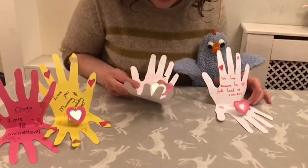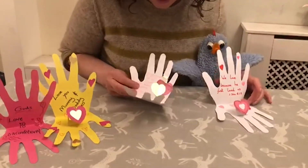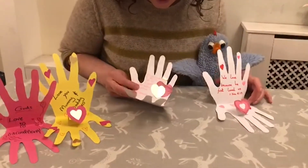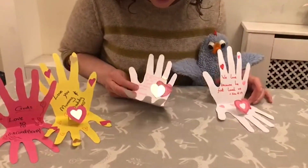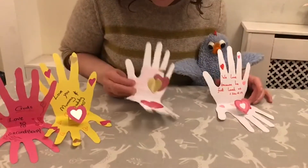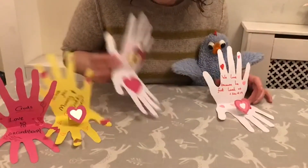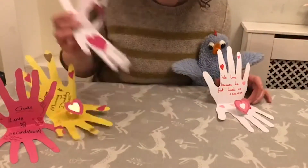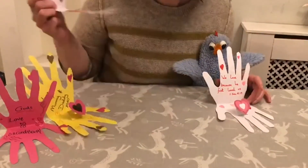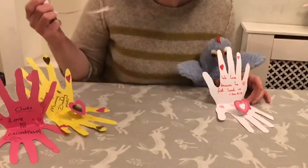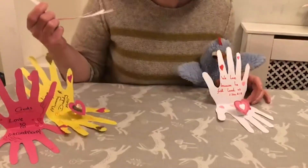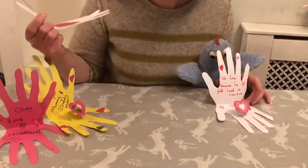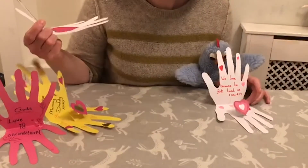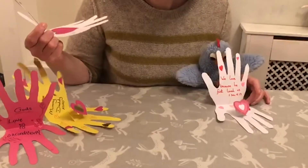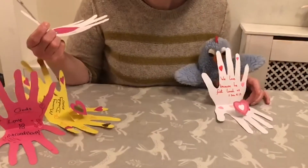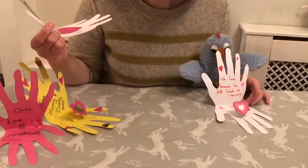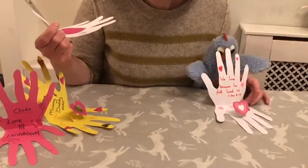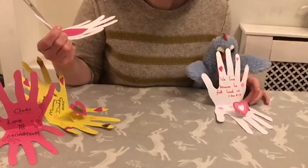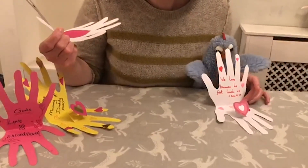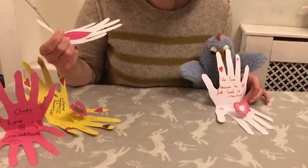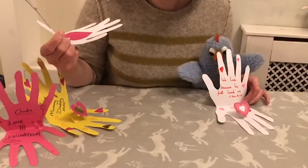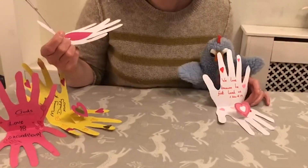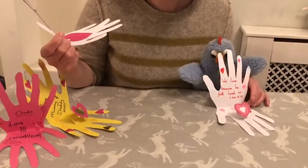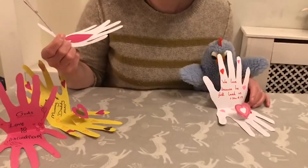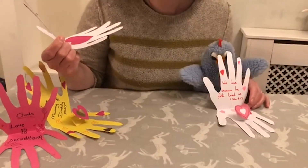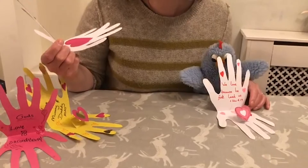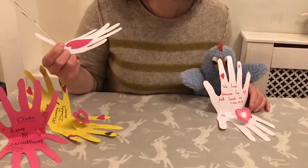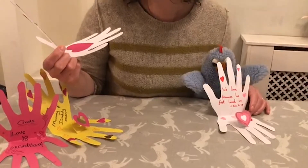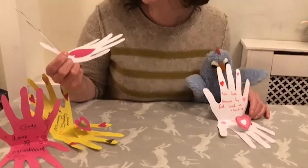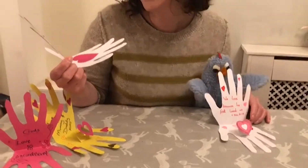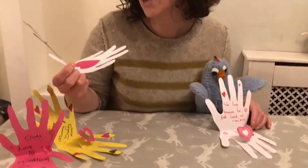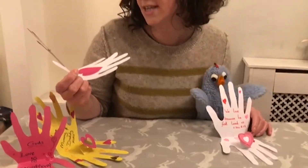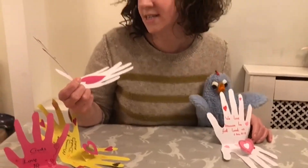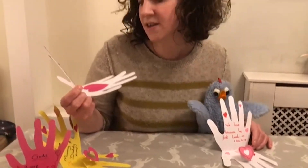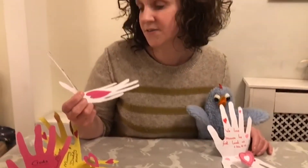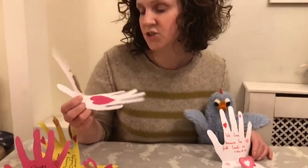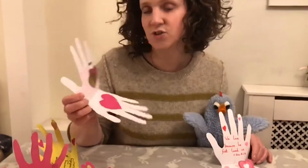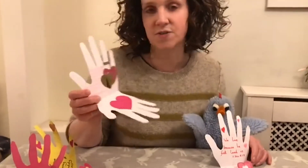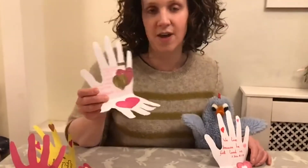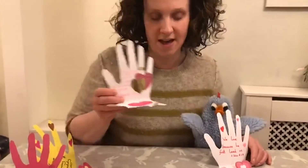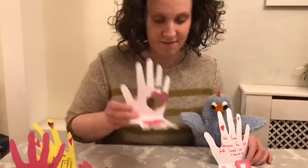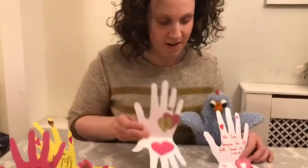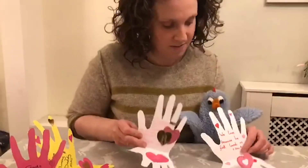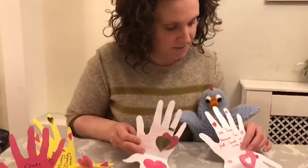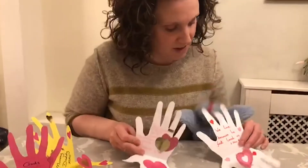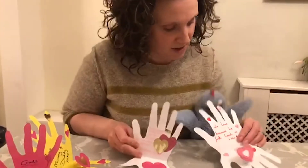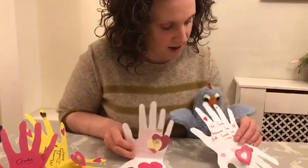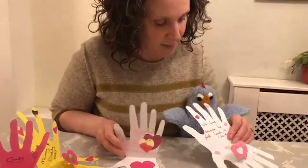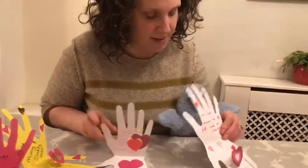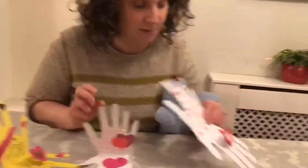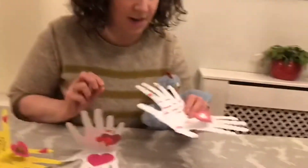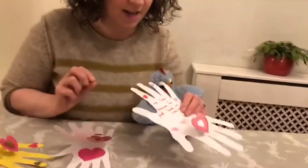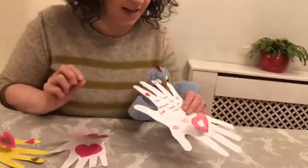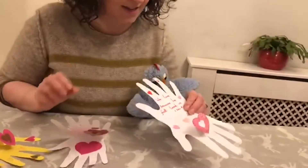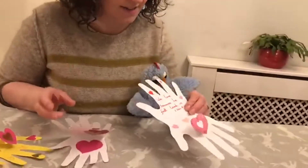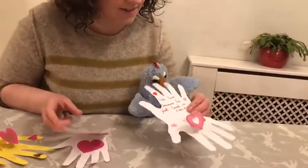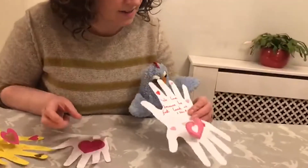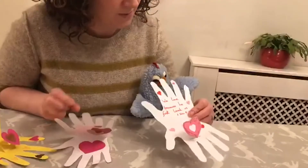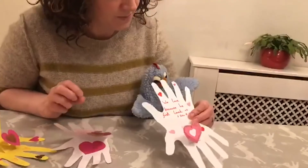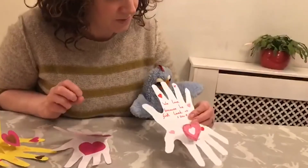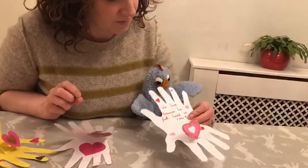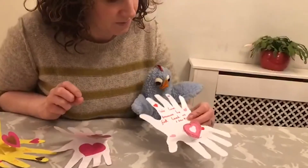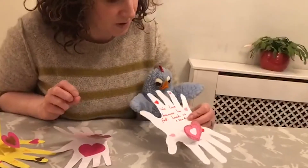one has got give thanks to the Lord for He is good, His love endures forever. And this one